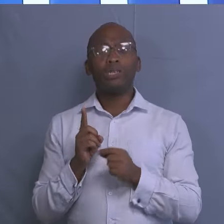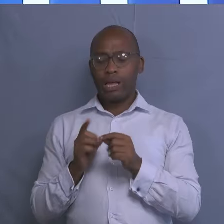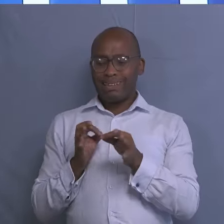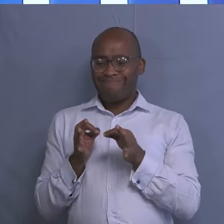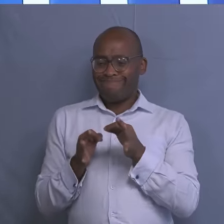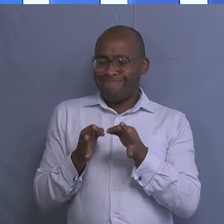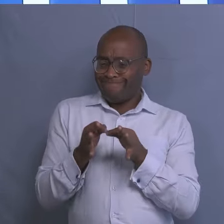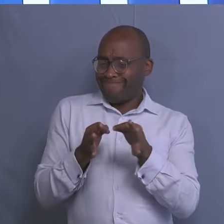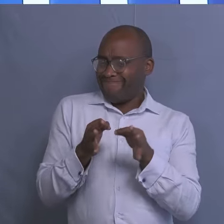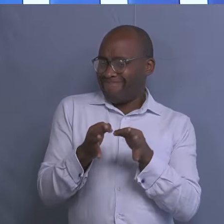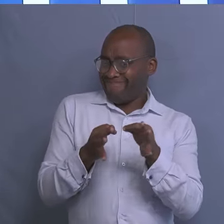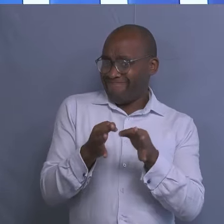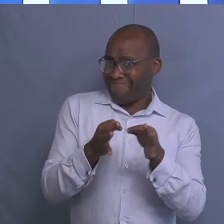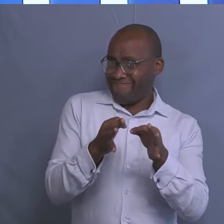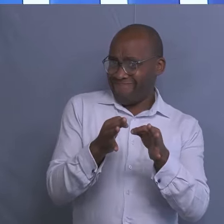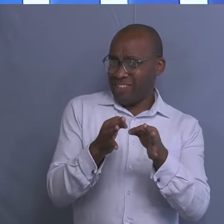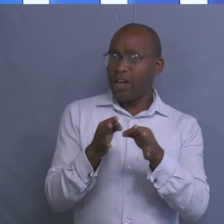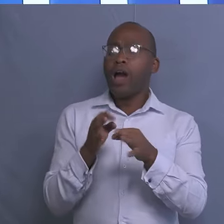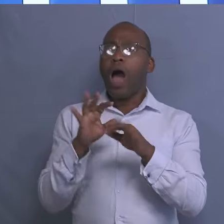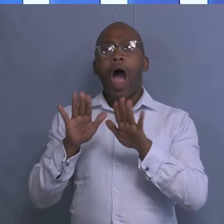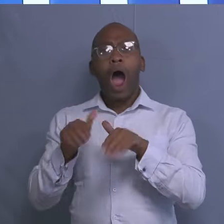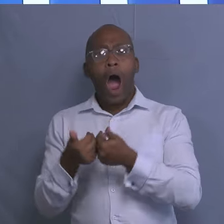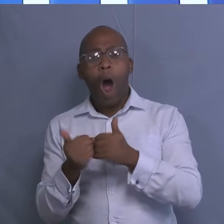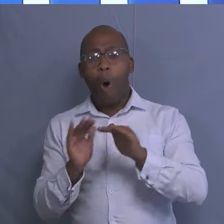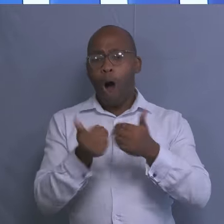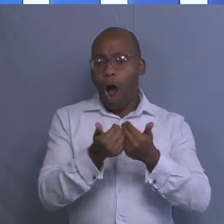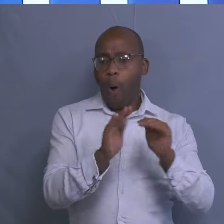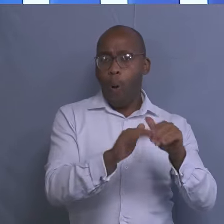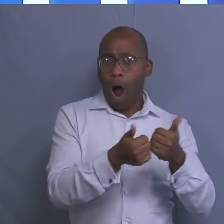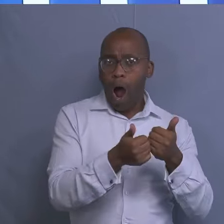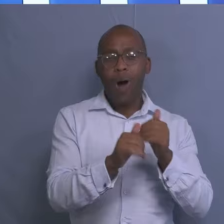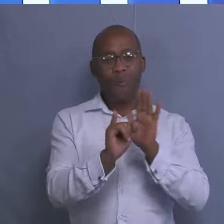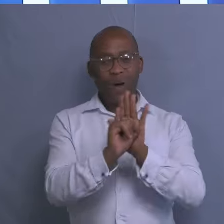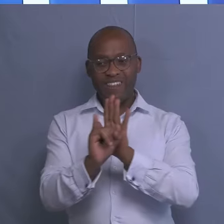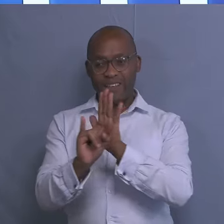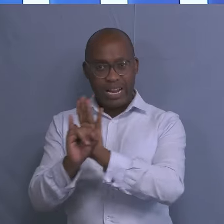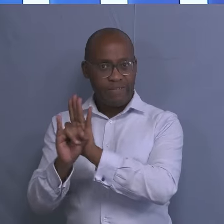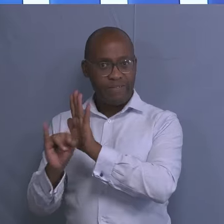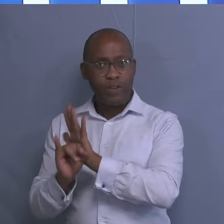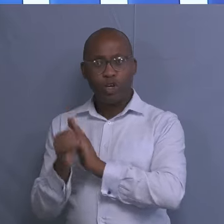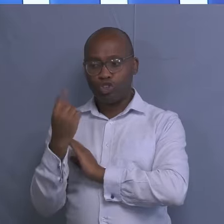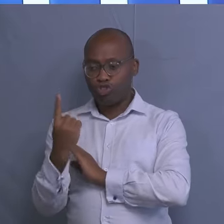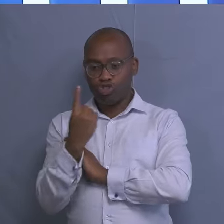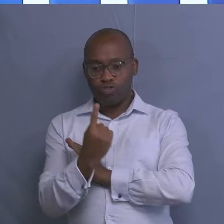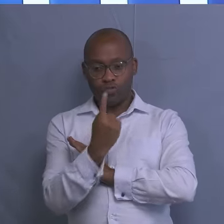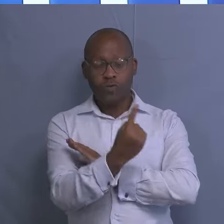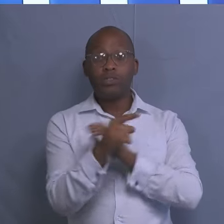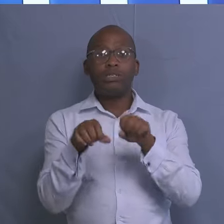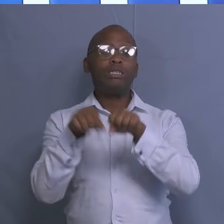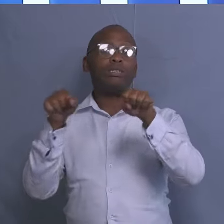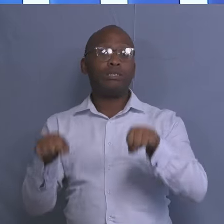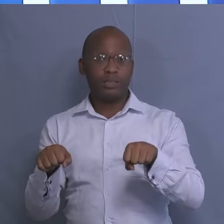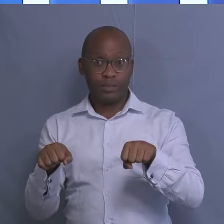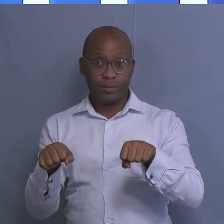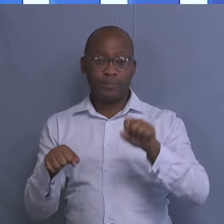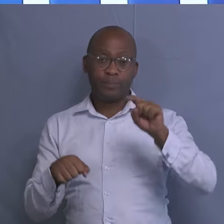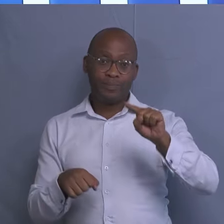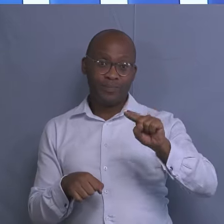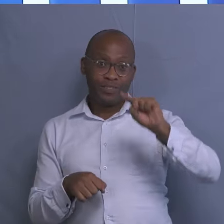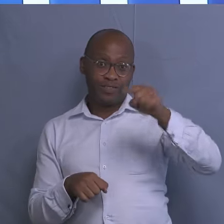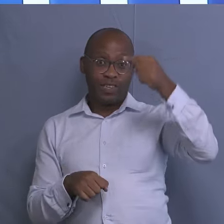on the characteristics of these farming methods. Firstly, we are having low